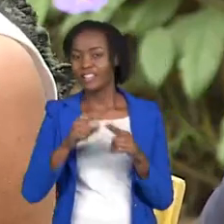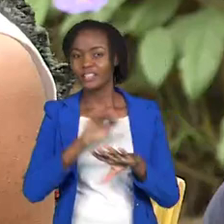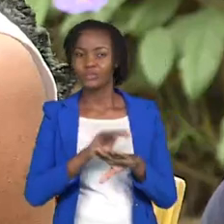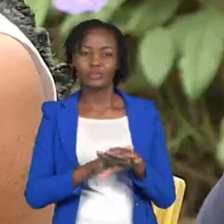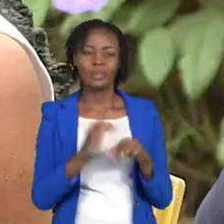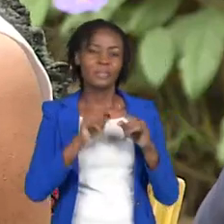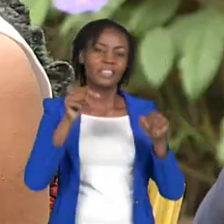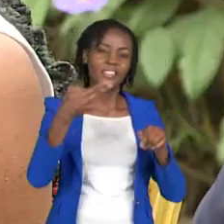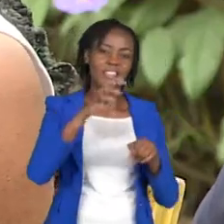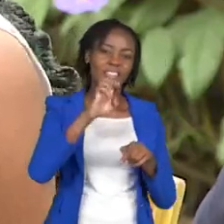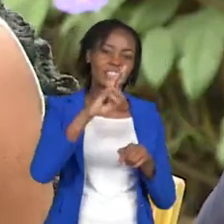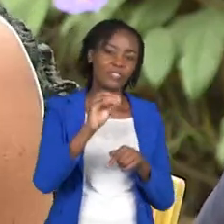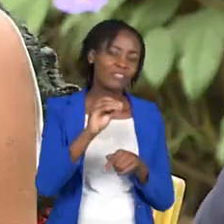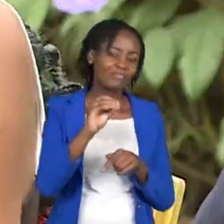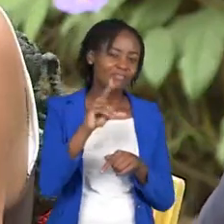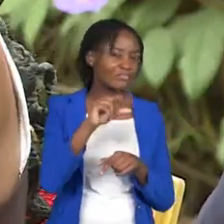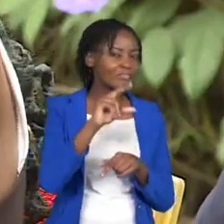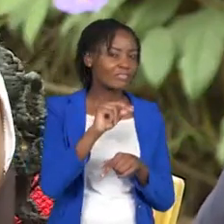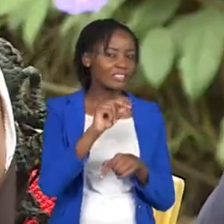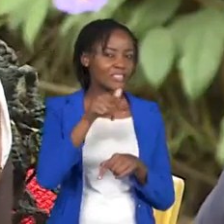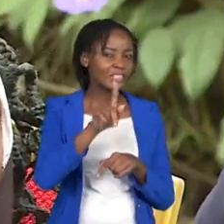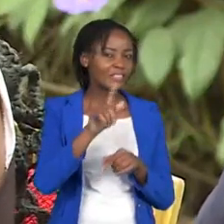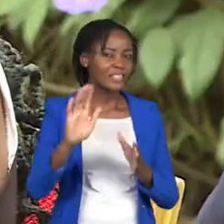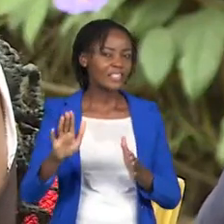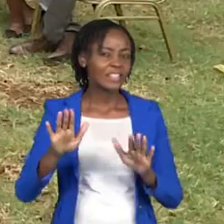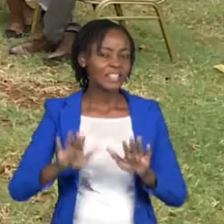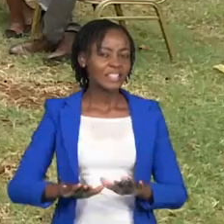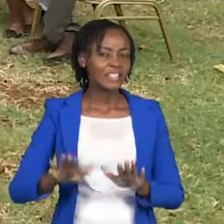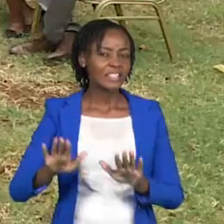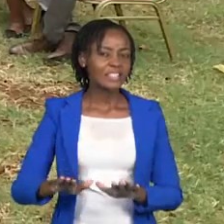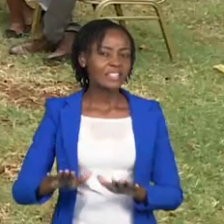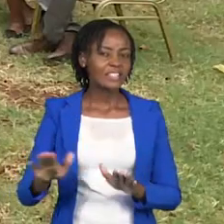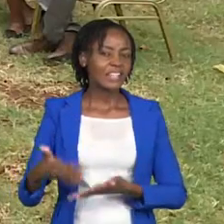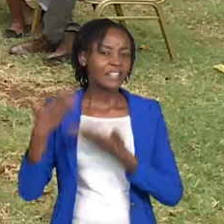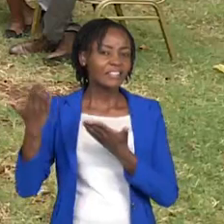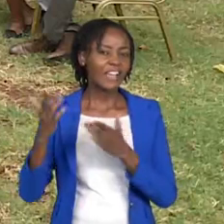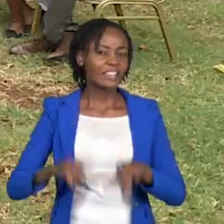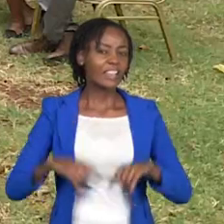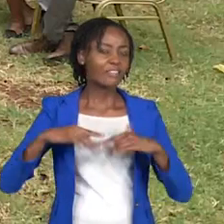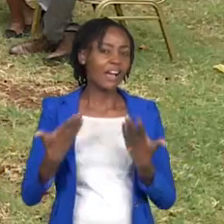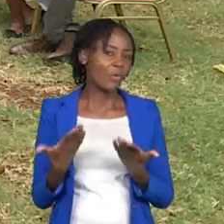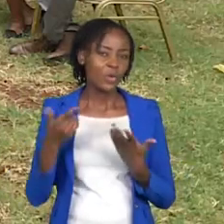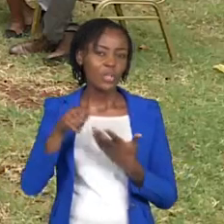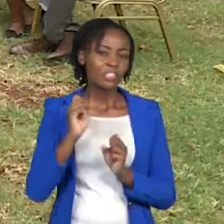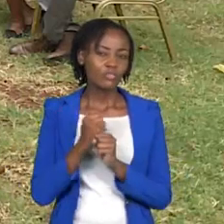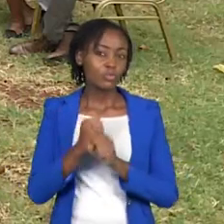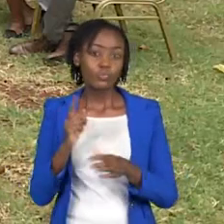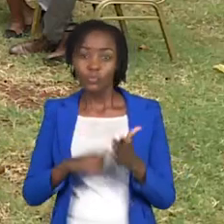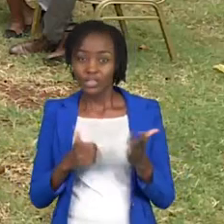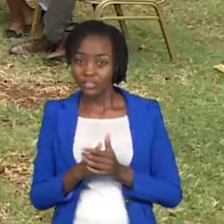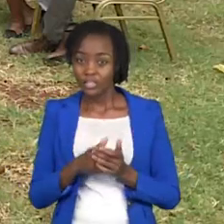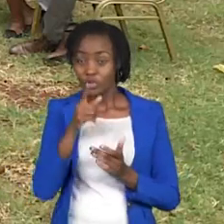make you a hero. You understand? Like, what did you sacrifice? Which step did you make? That which mile did you